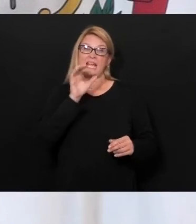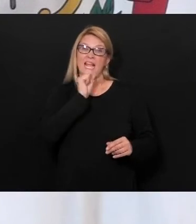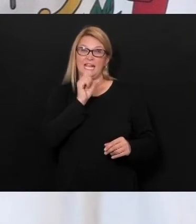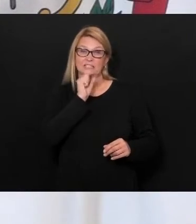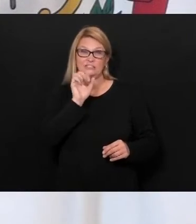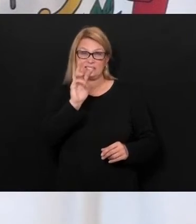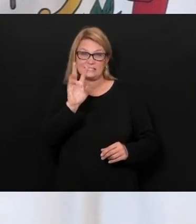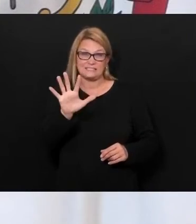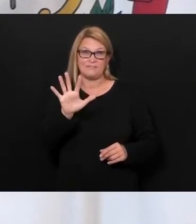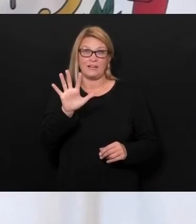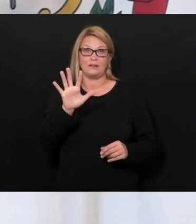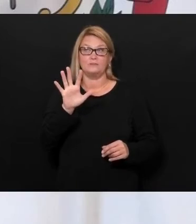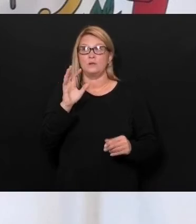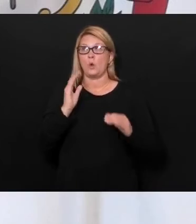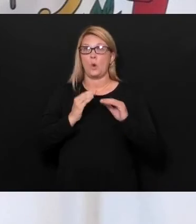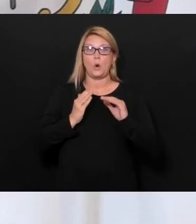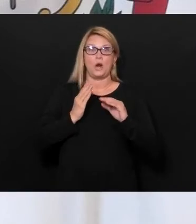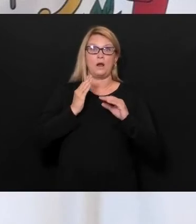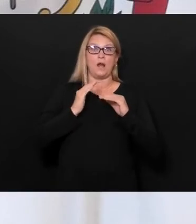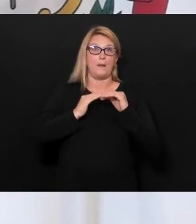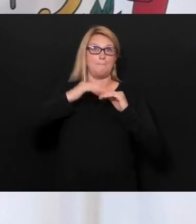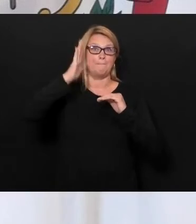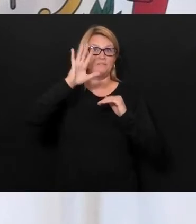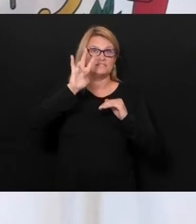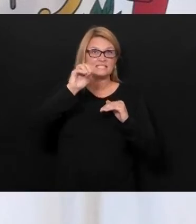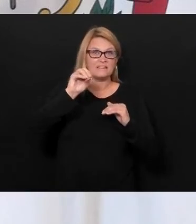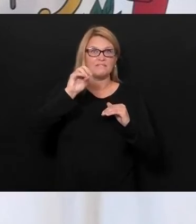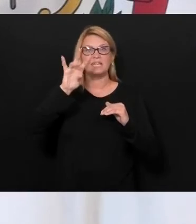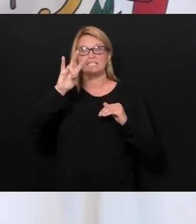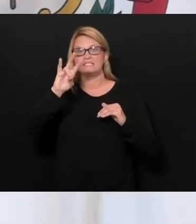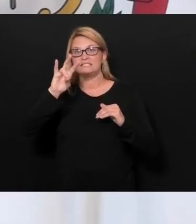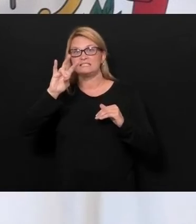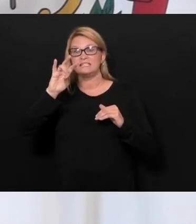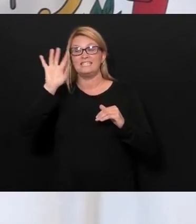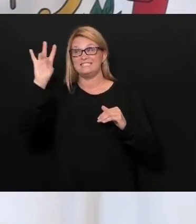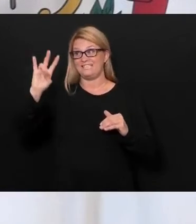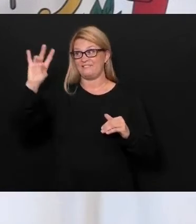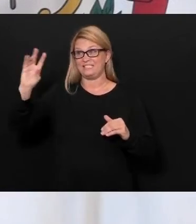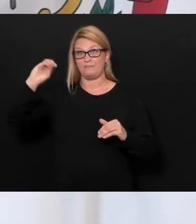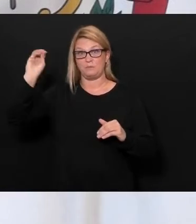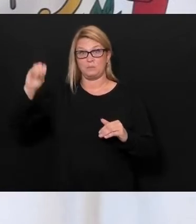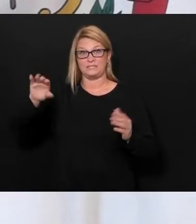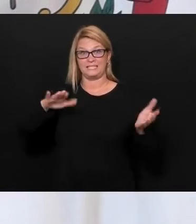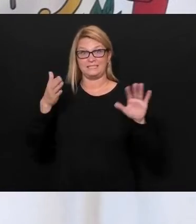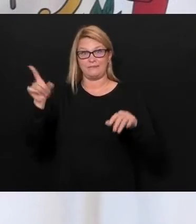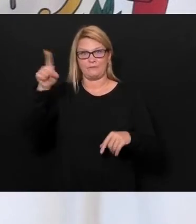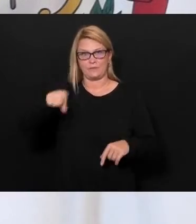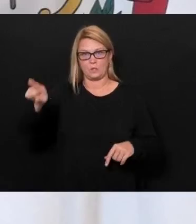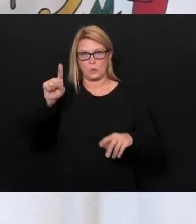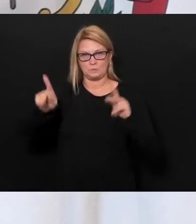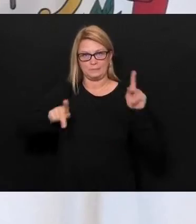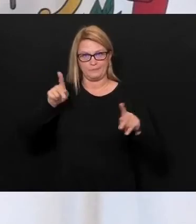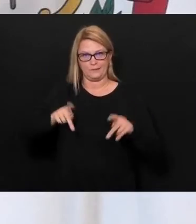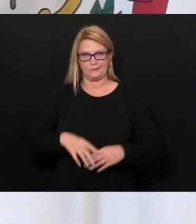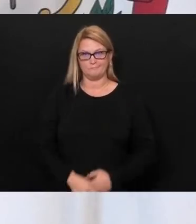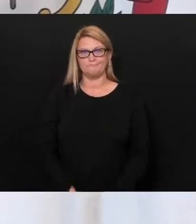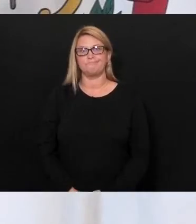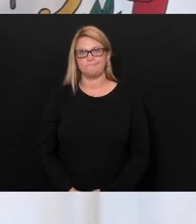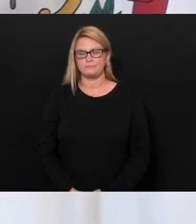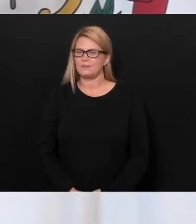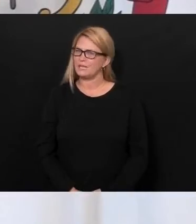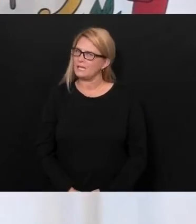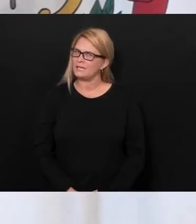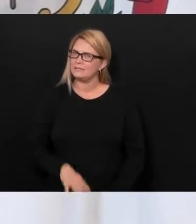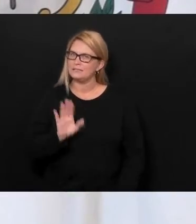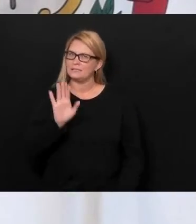but absolutely above 70 or 70 and above, 77% of these deaths are those people. Can you